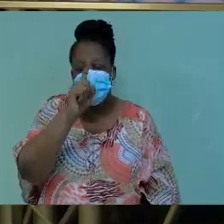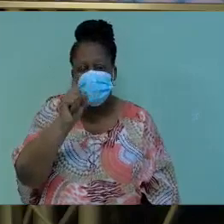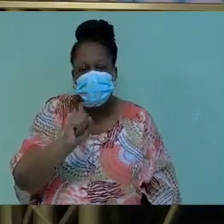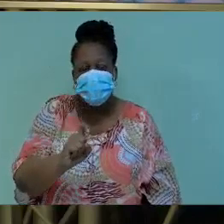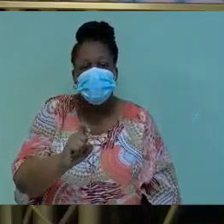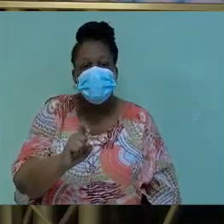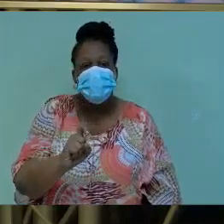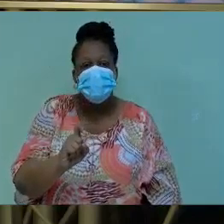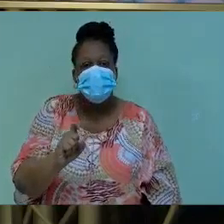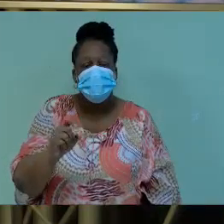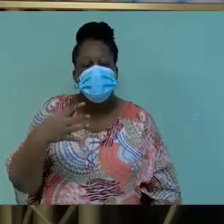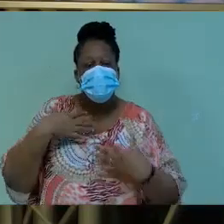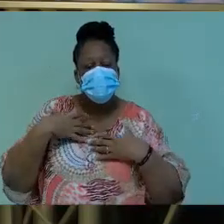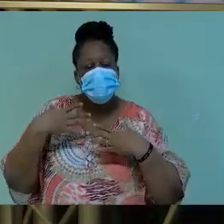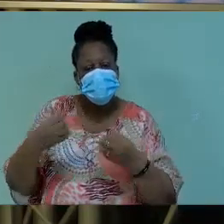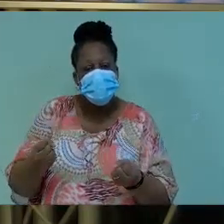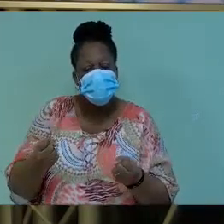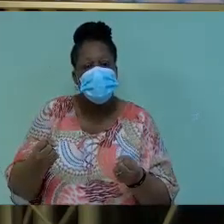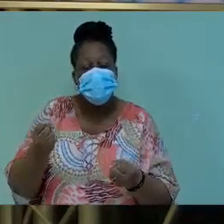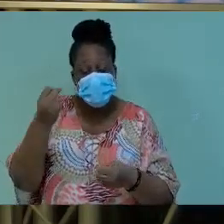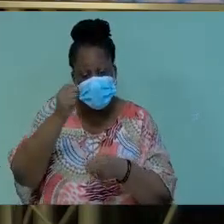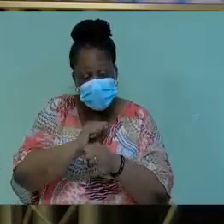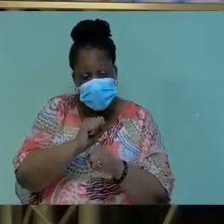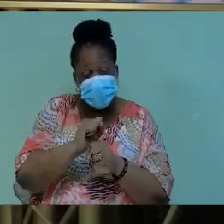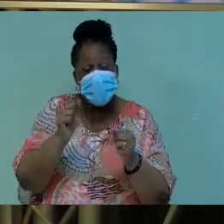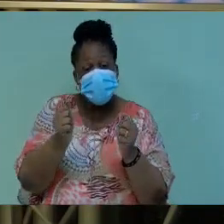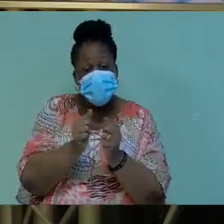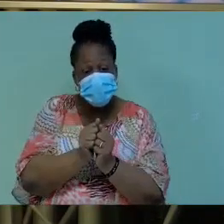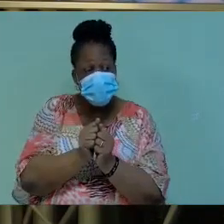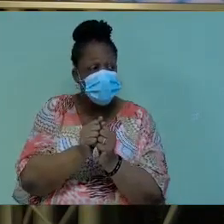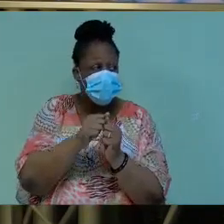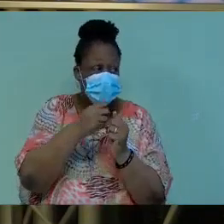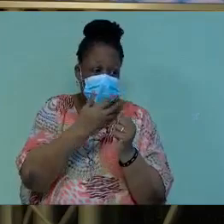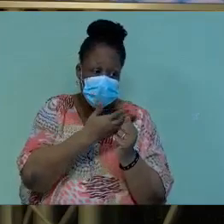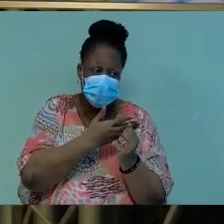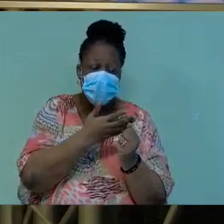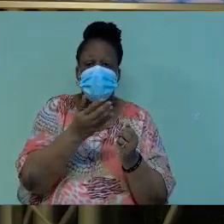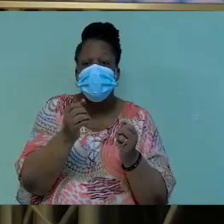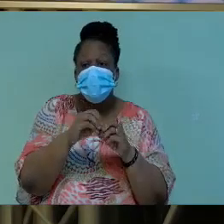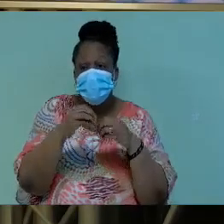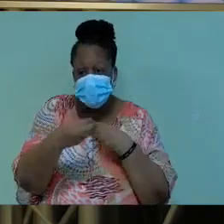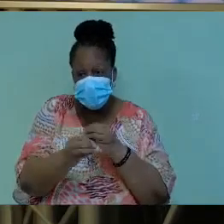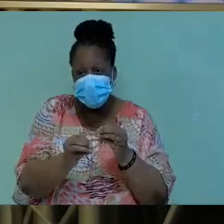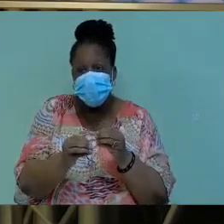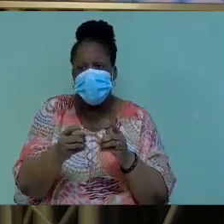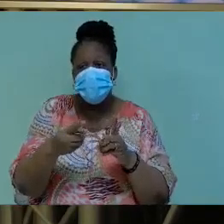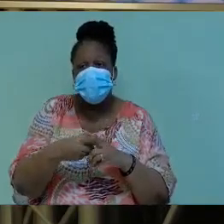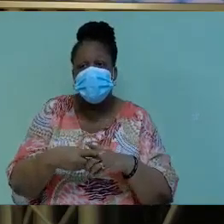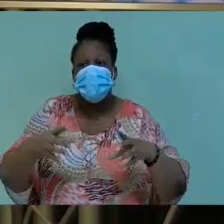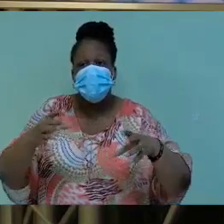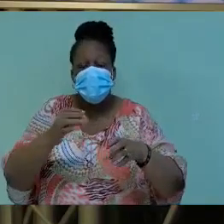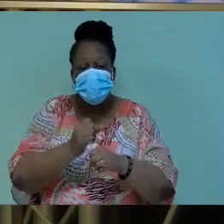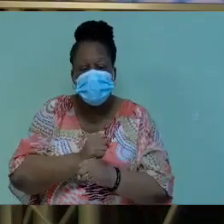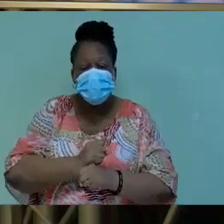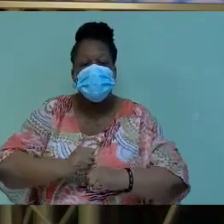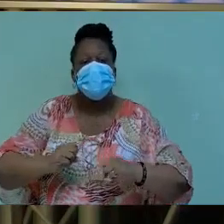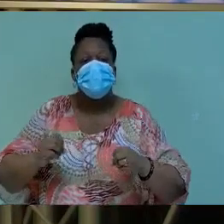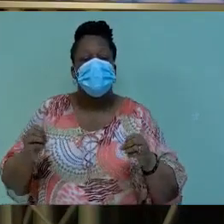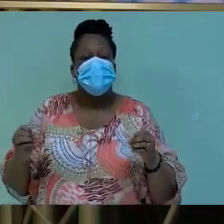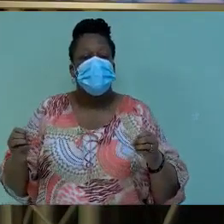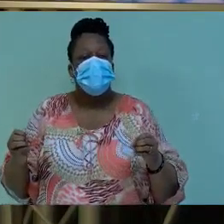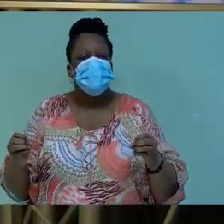with the Ministry of Health to get that done. There would have been some work done a few years